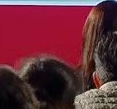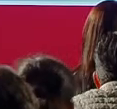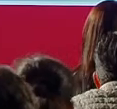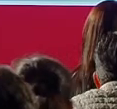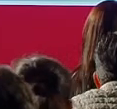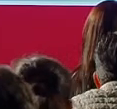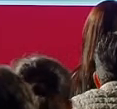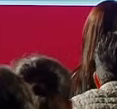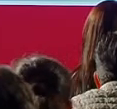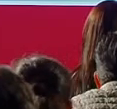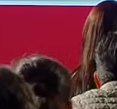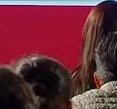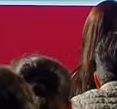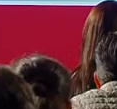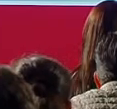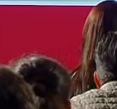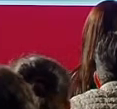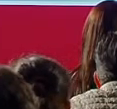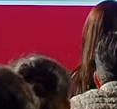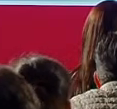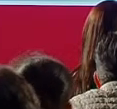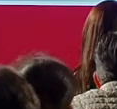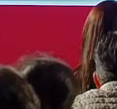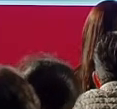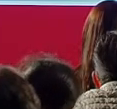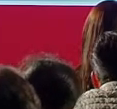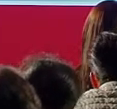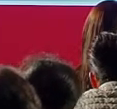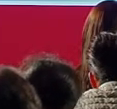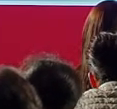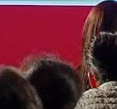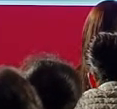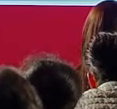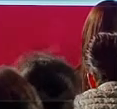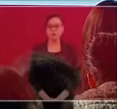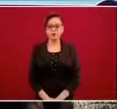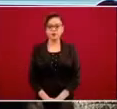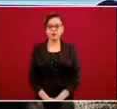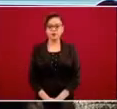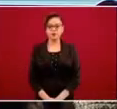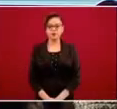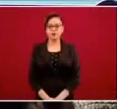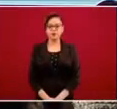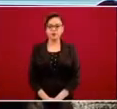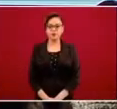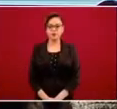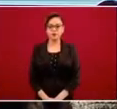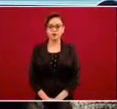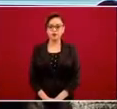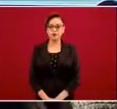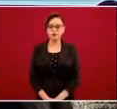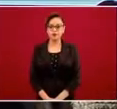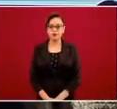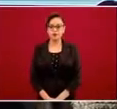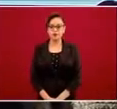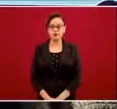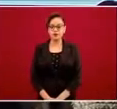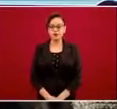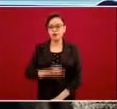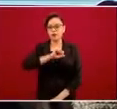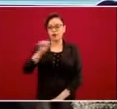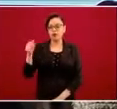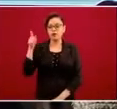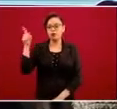different organizations, different categories that our medical units nationwide belong